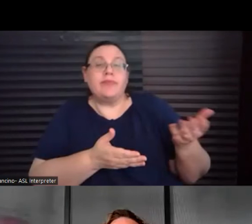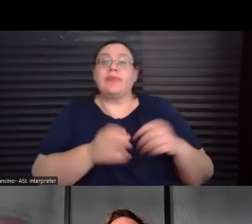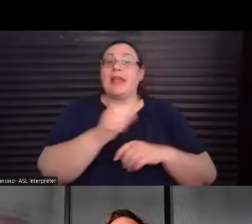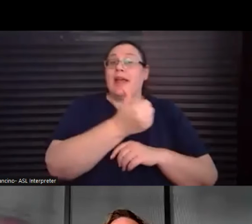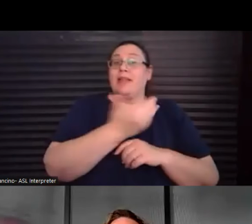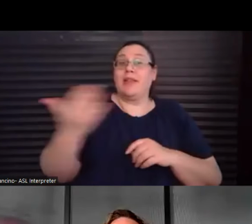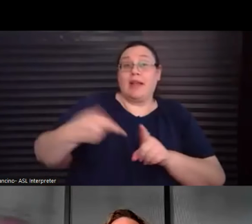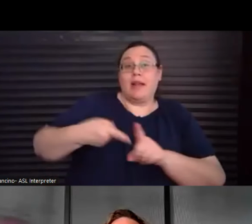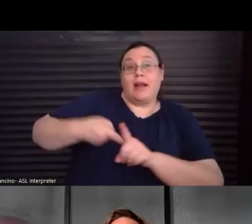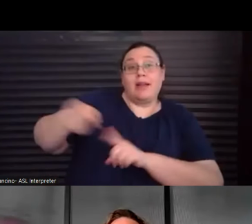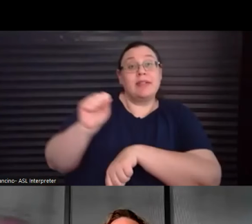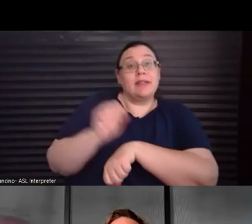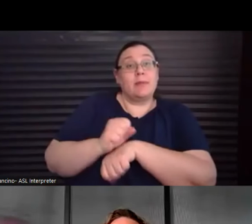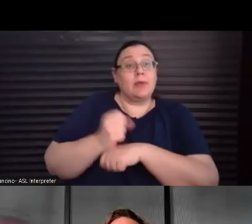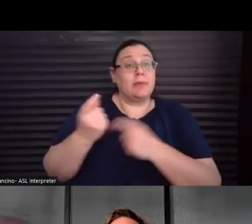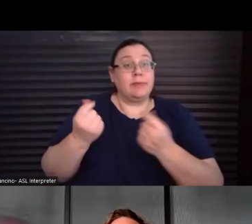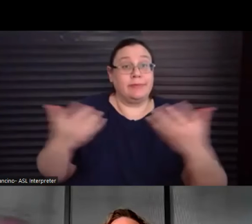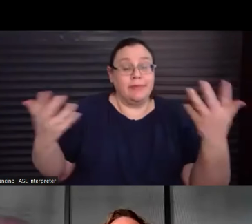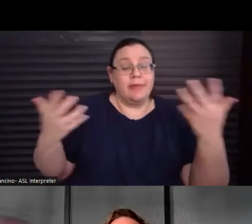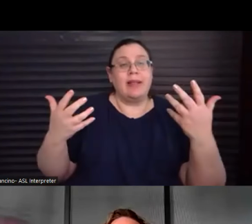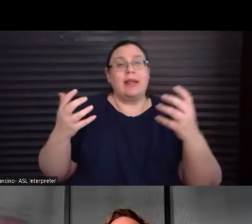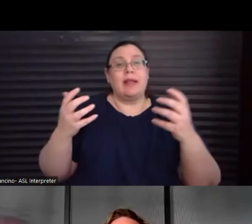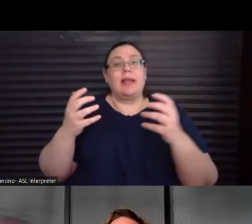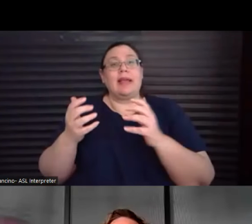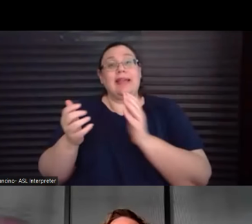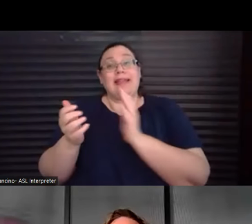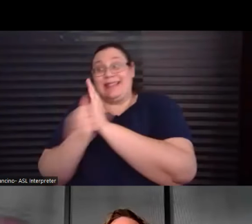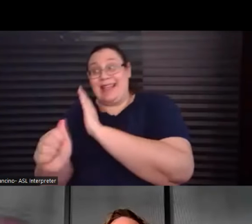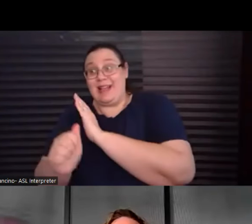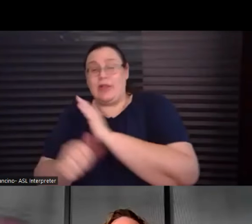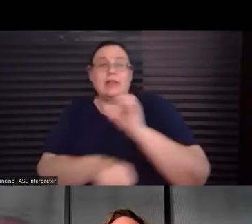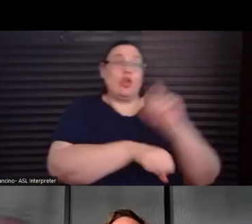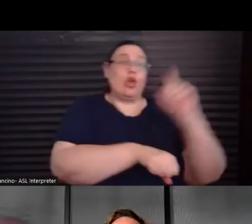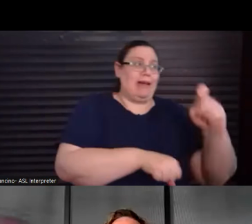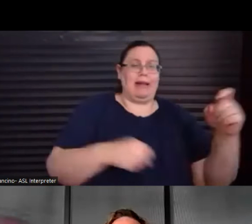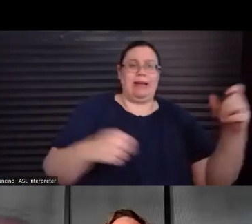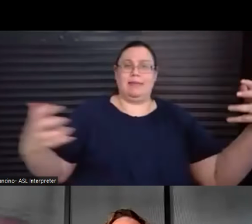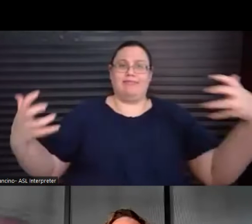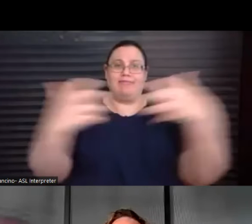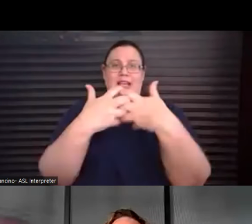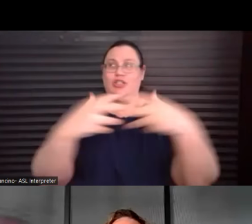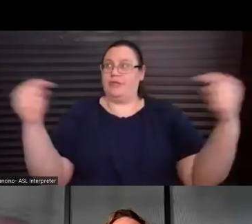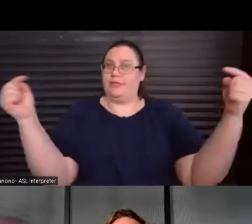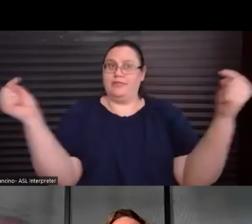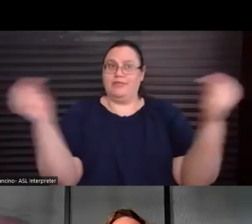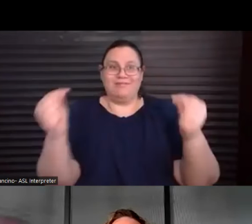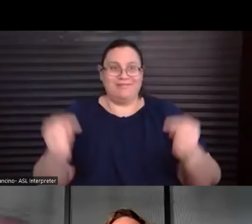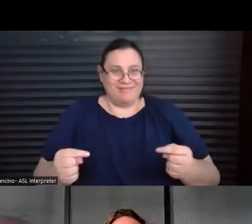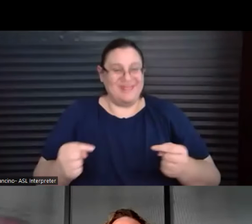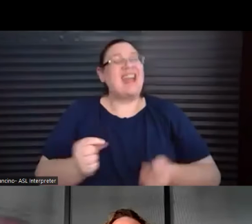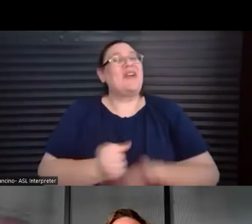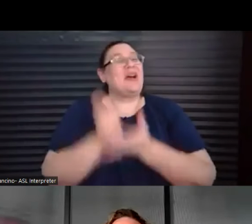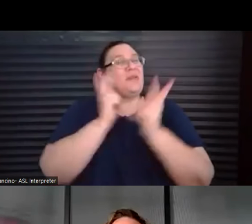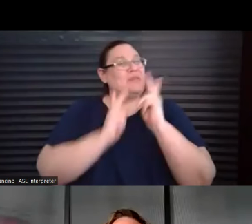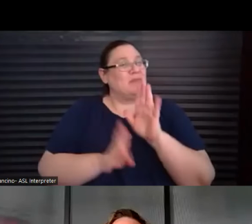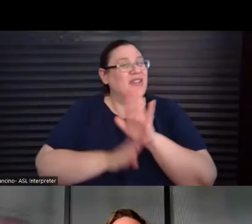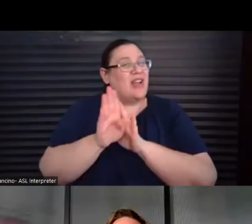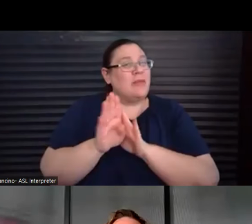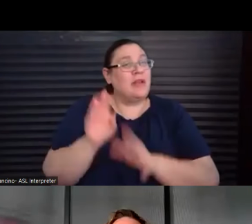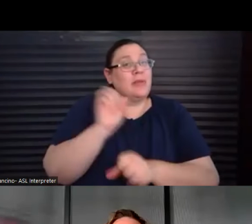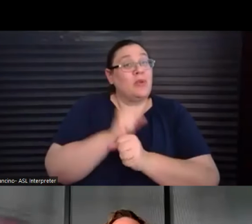customized employment does is matches skills to the employer needs. And then we help people put together employment